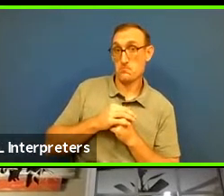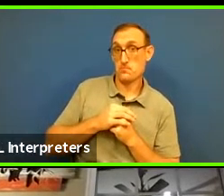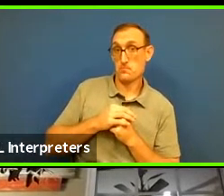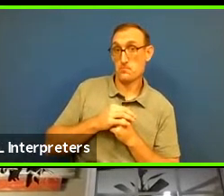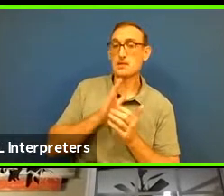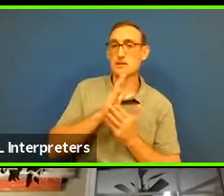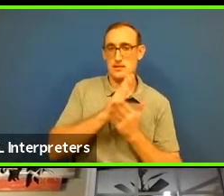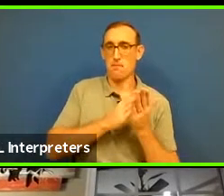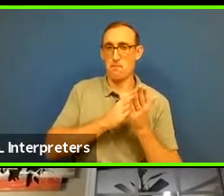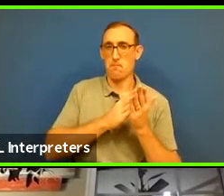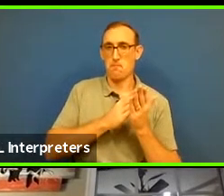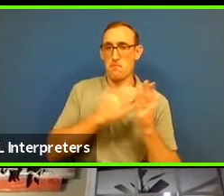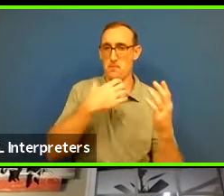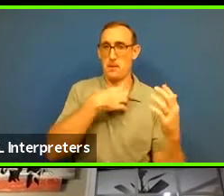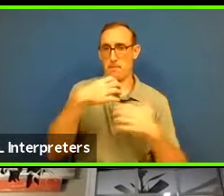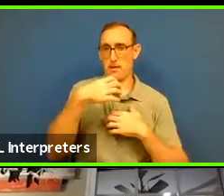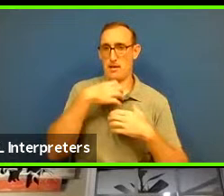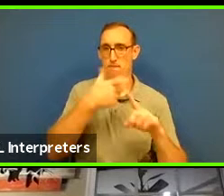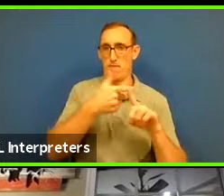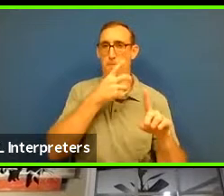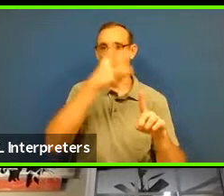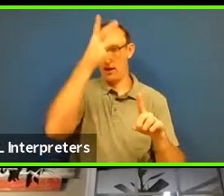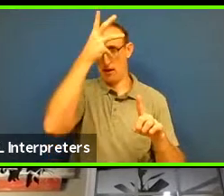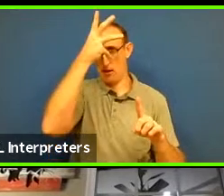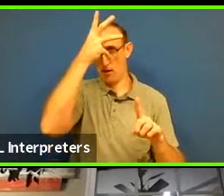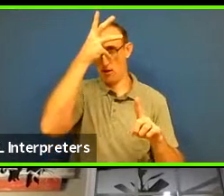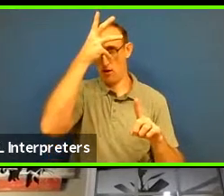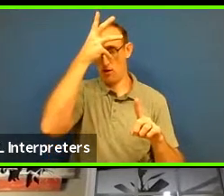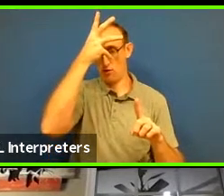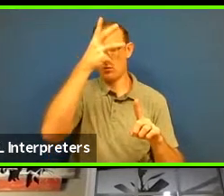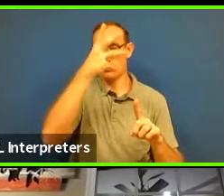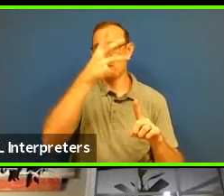complaints from parents that the understanding is that it is firm.